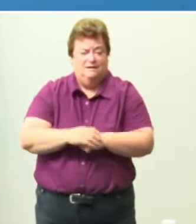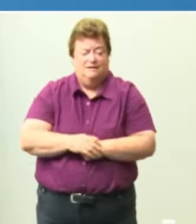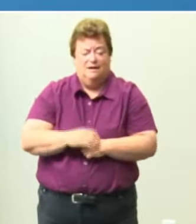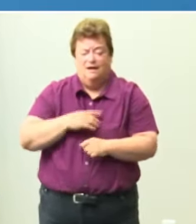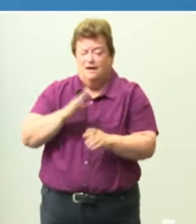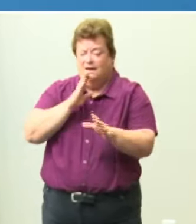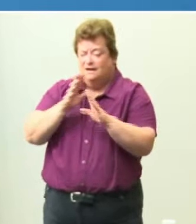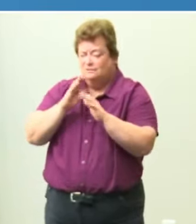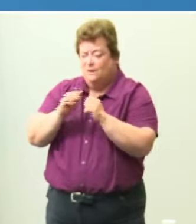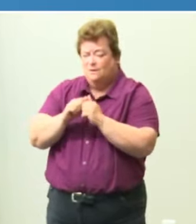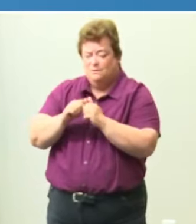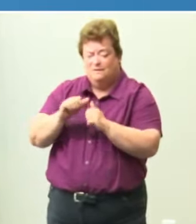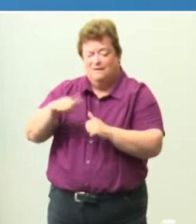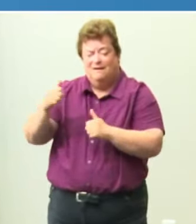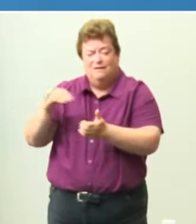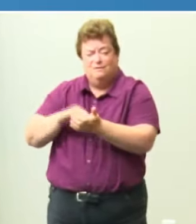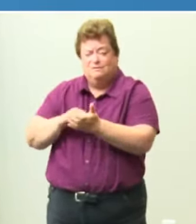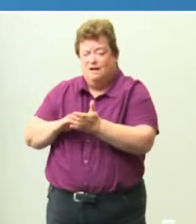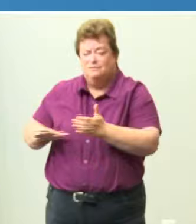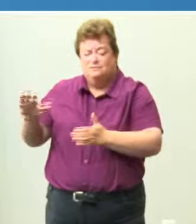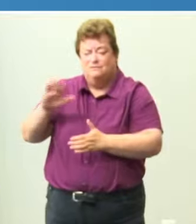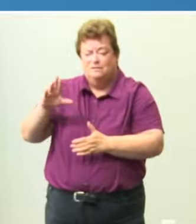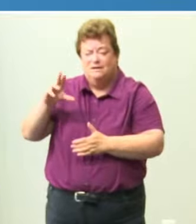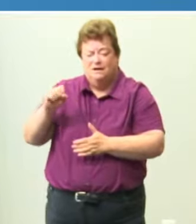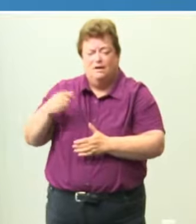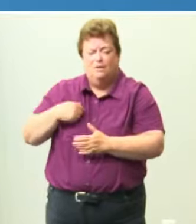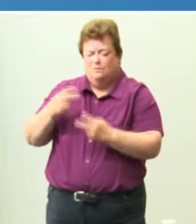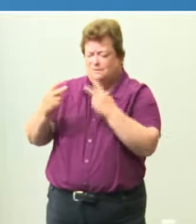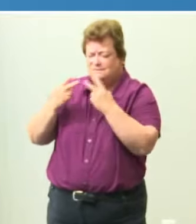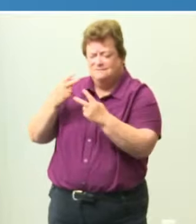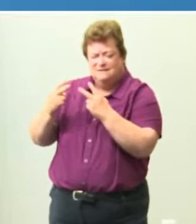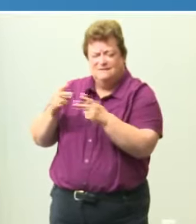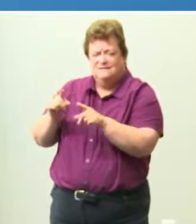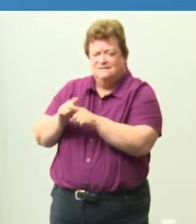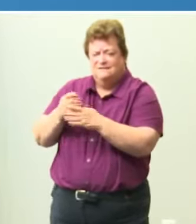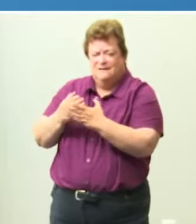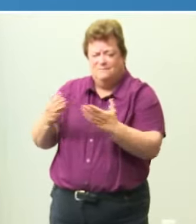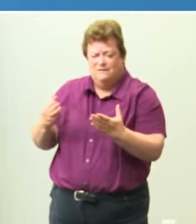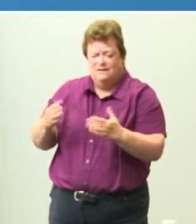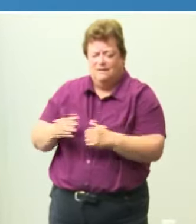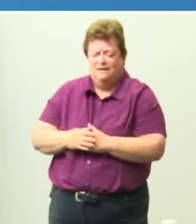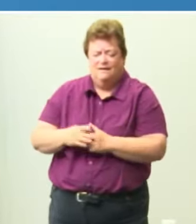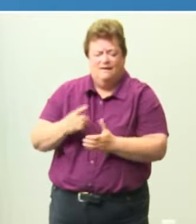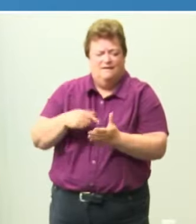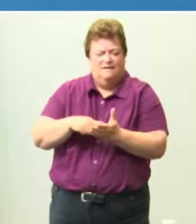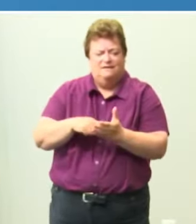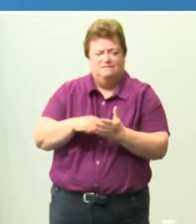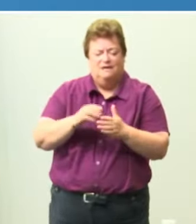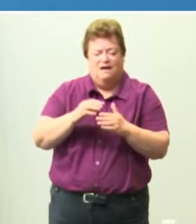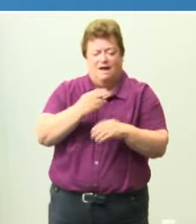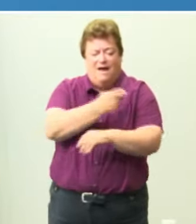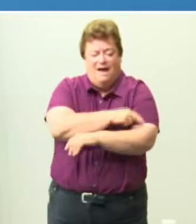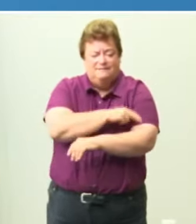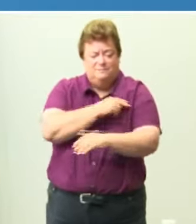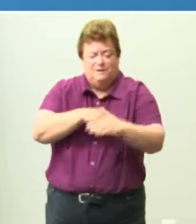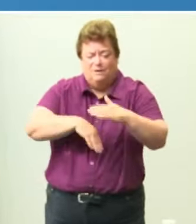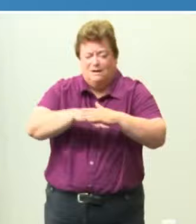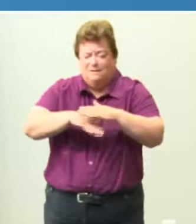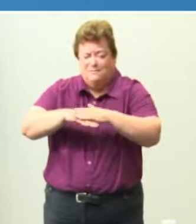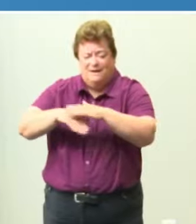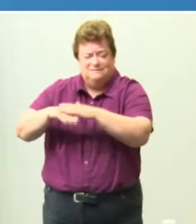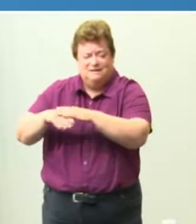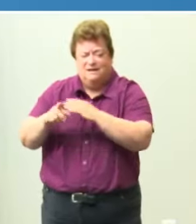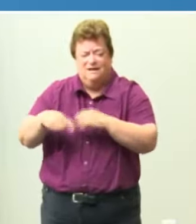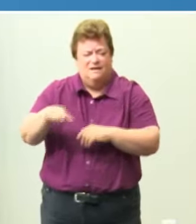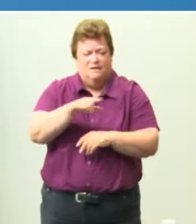country, we're all seeing the same thing. This healthcare capacity issue, all of those patients I took care of wouldn't have been in